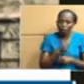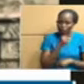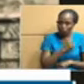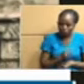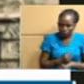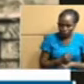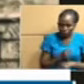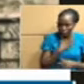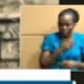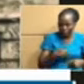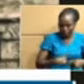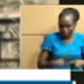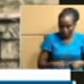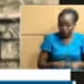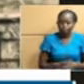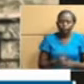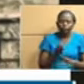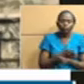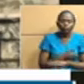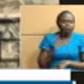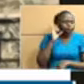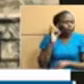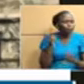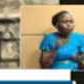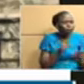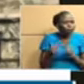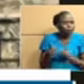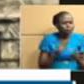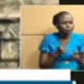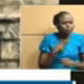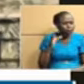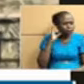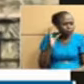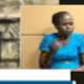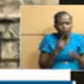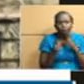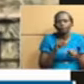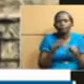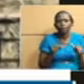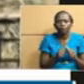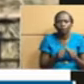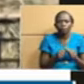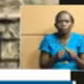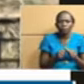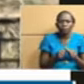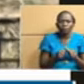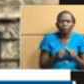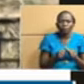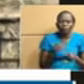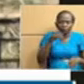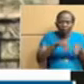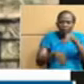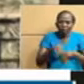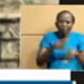And as I was listening to the discussions, I was hearing mention of defined contribution